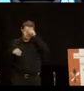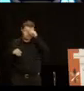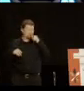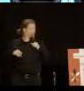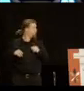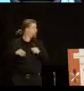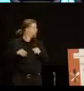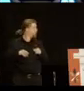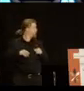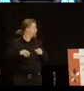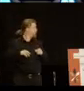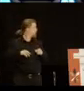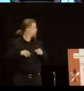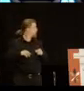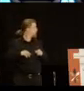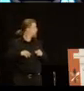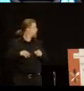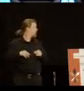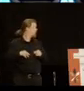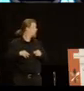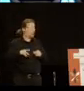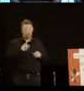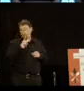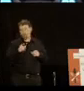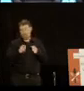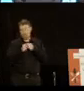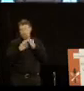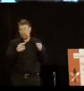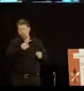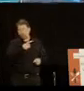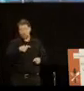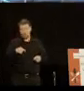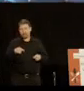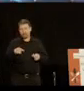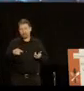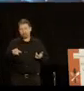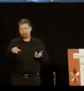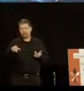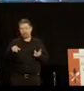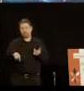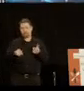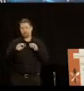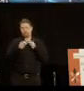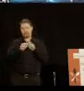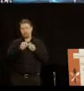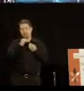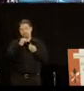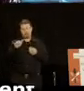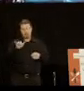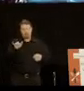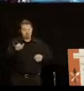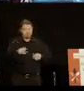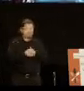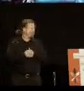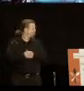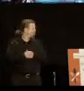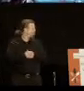without his contribution, this event would not be what it is, and the organization would not be what it is. So, Jeremy?